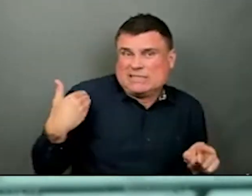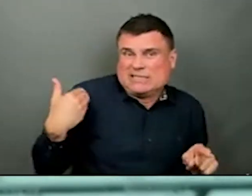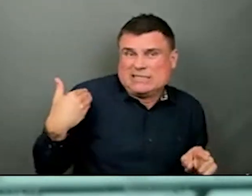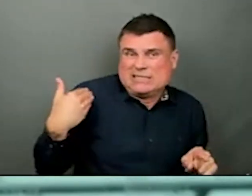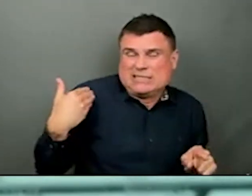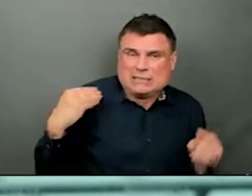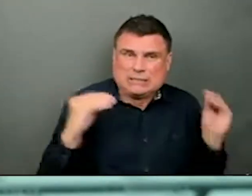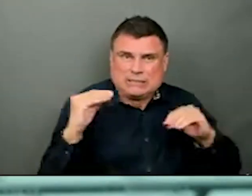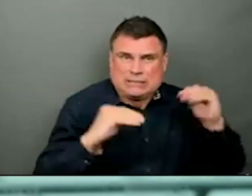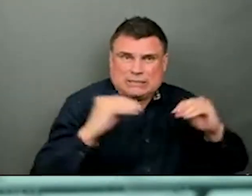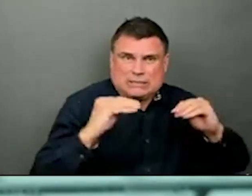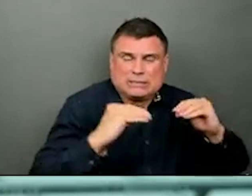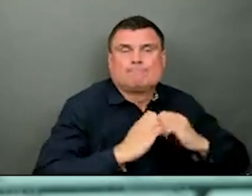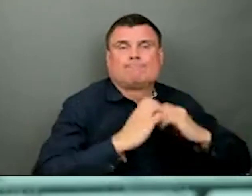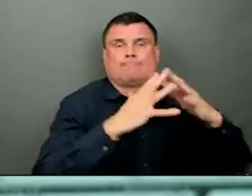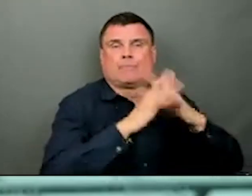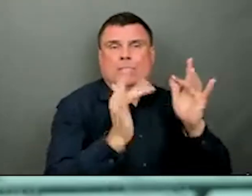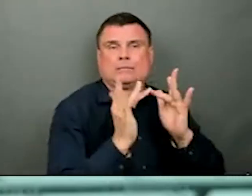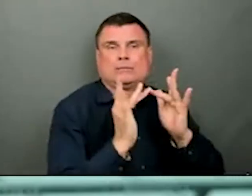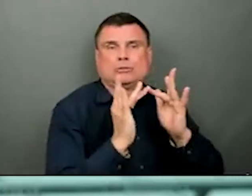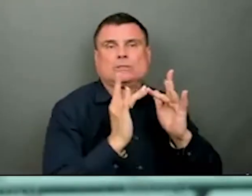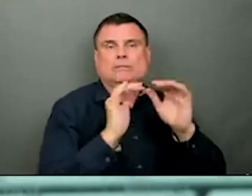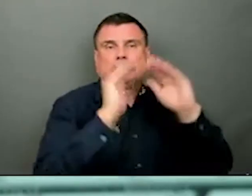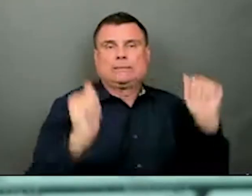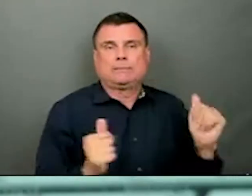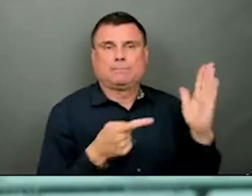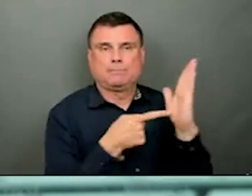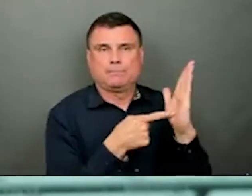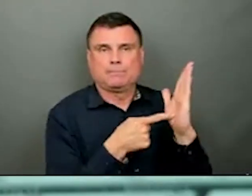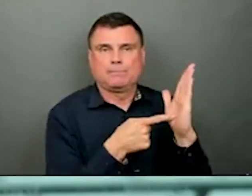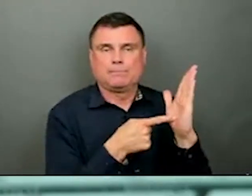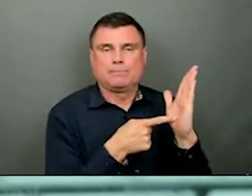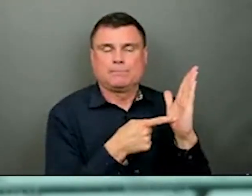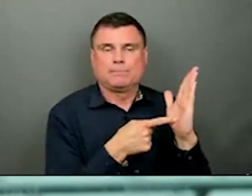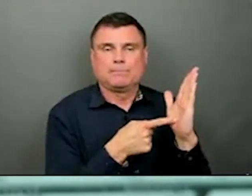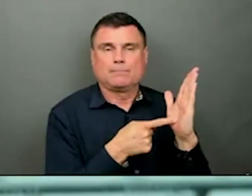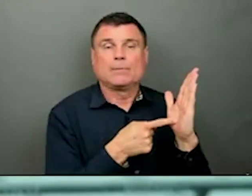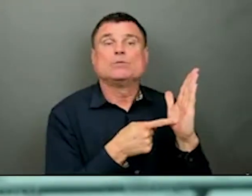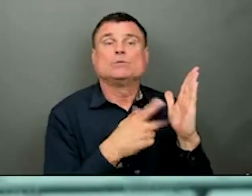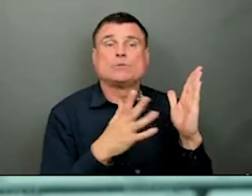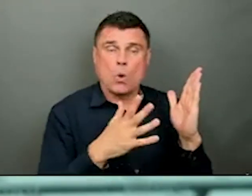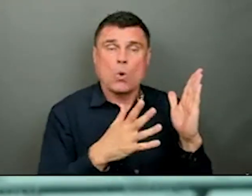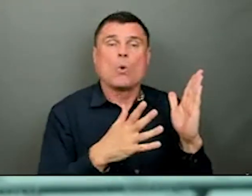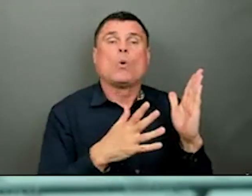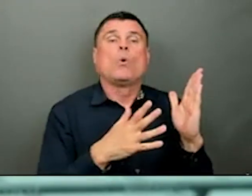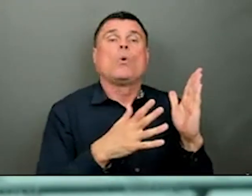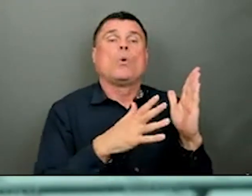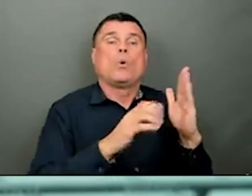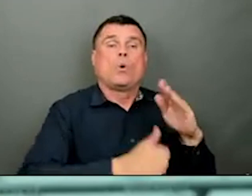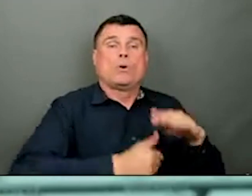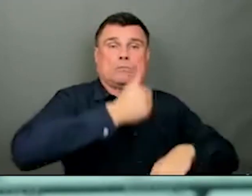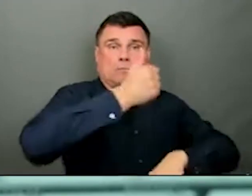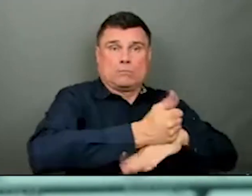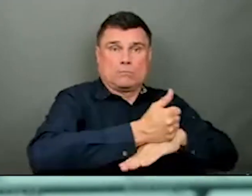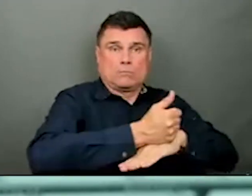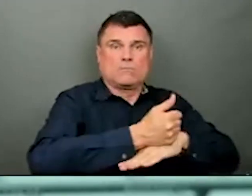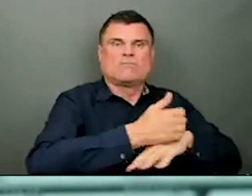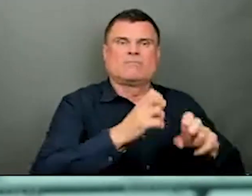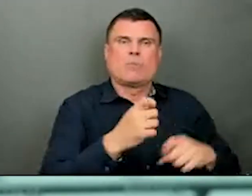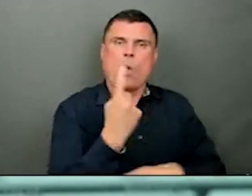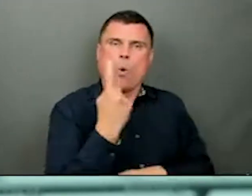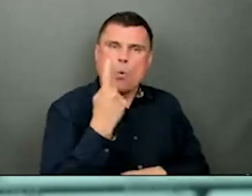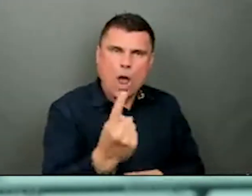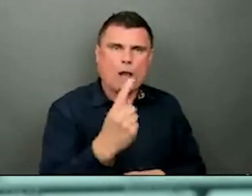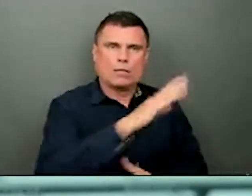provincial immunization registry, and that's the basis that every vaccine dose goes into, and that's one we've used for